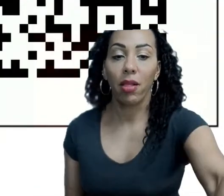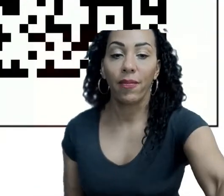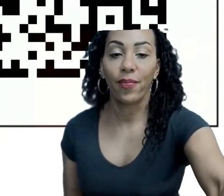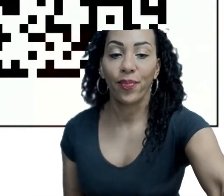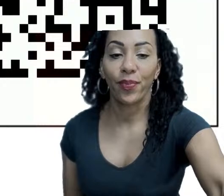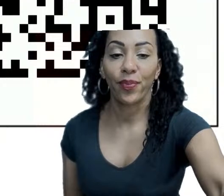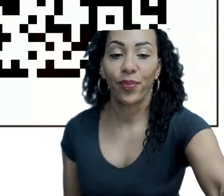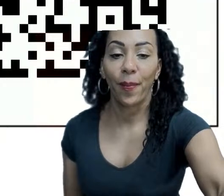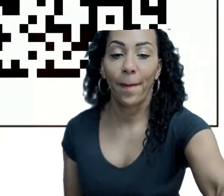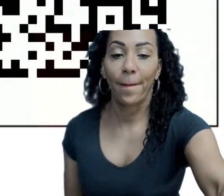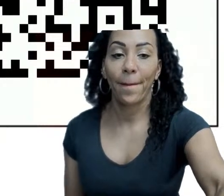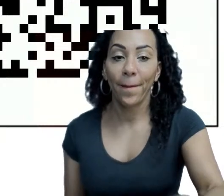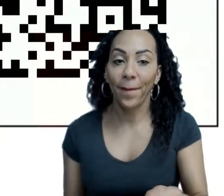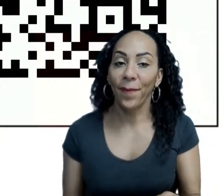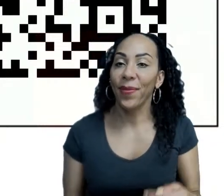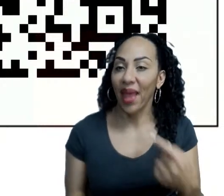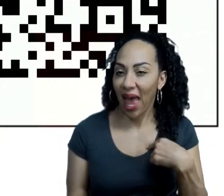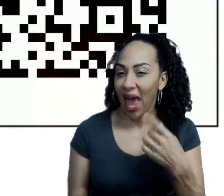because